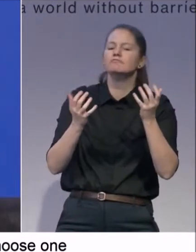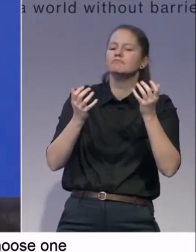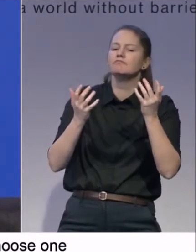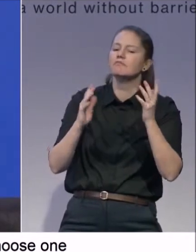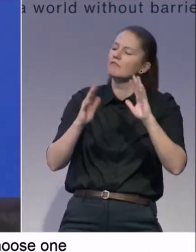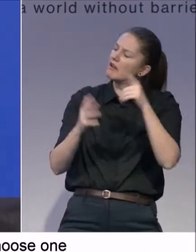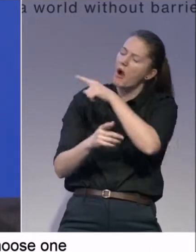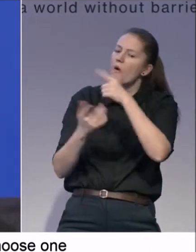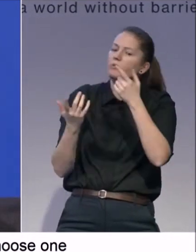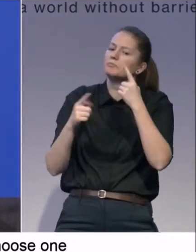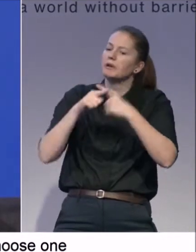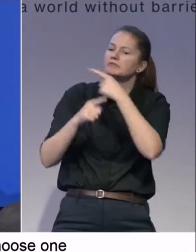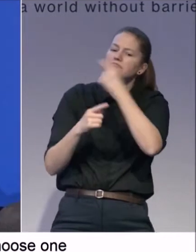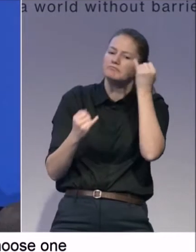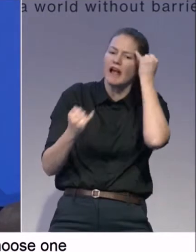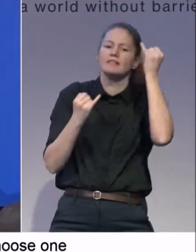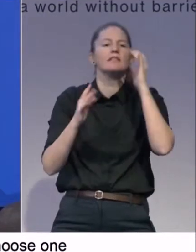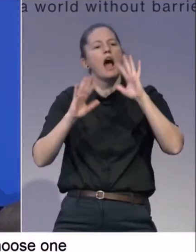mind?